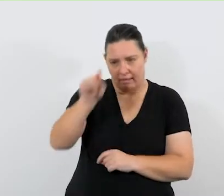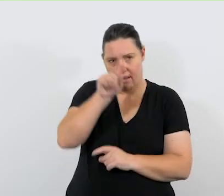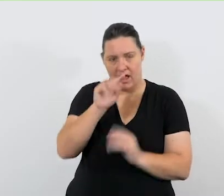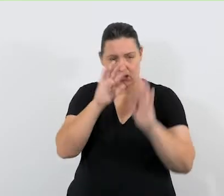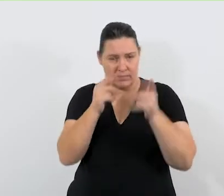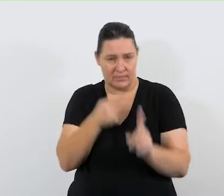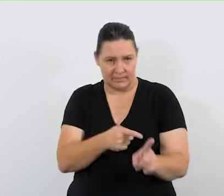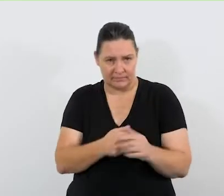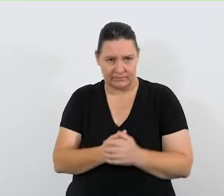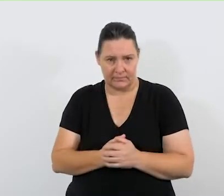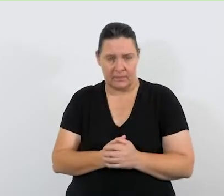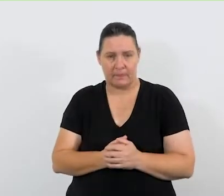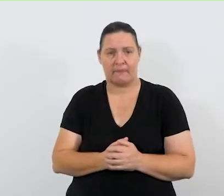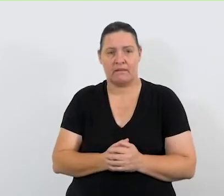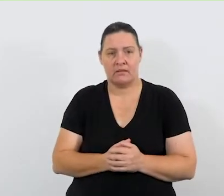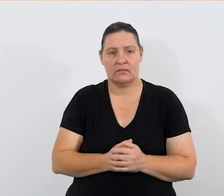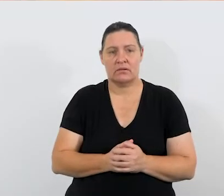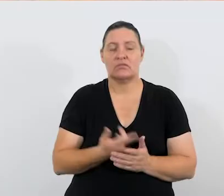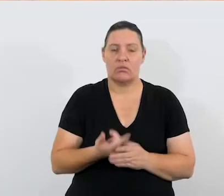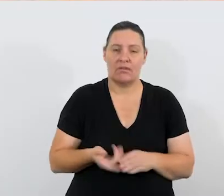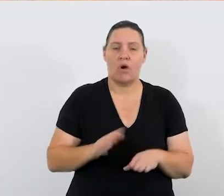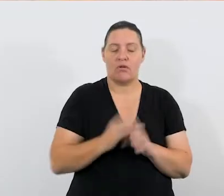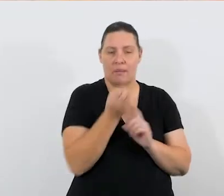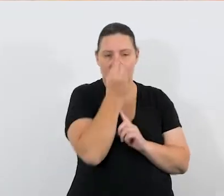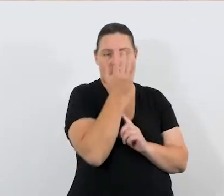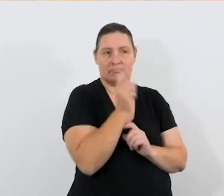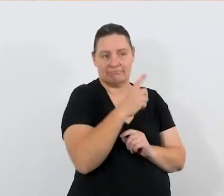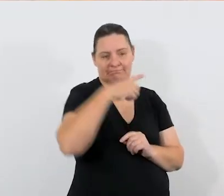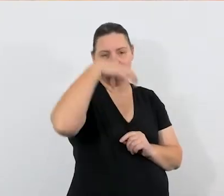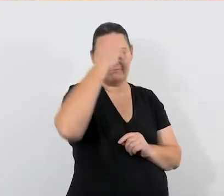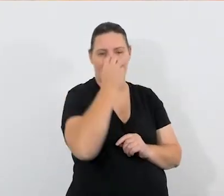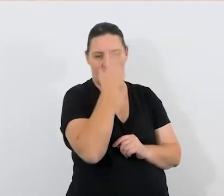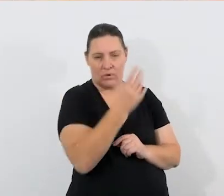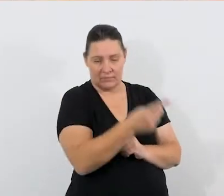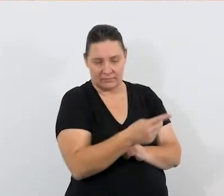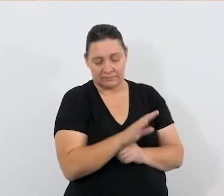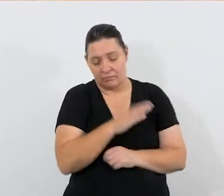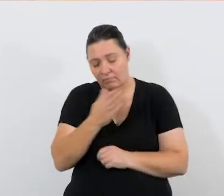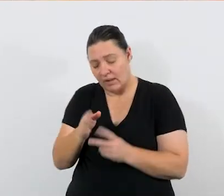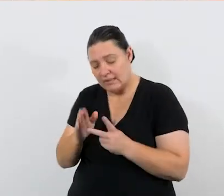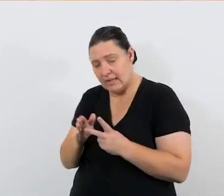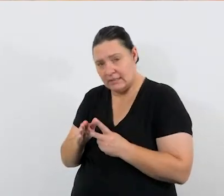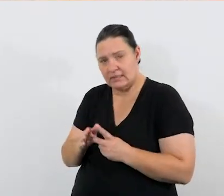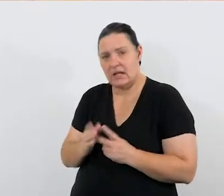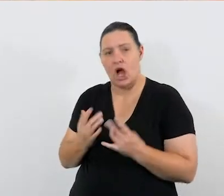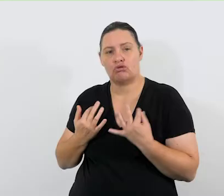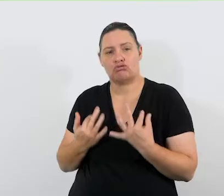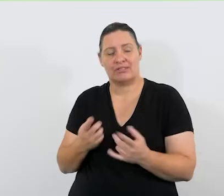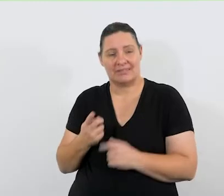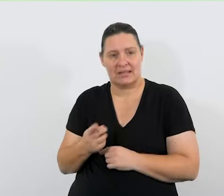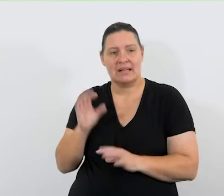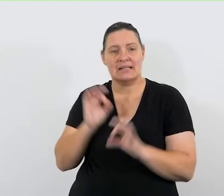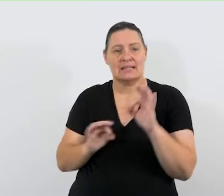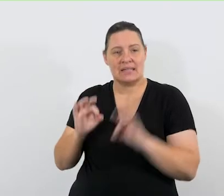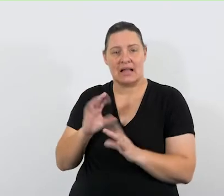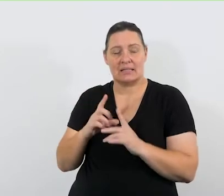circular in shape. So this is still in the rose, and it's on the top part, which is the petals. Now let us look at the second one. The